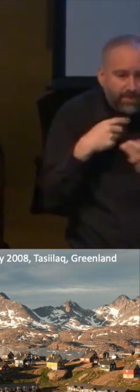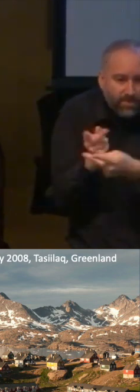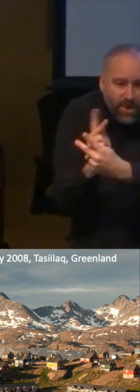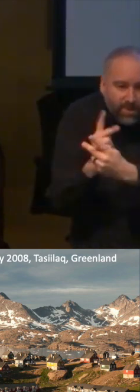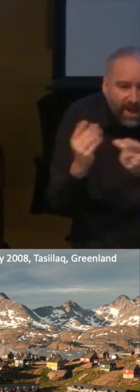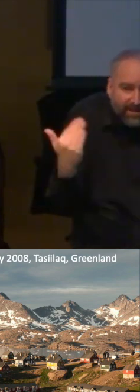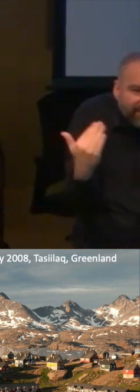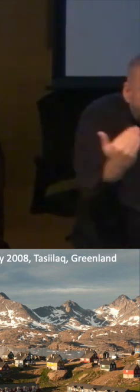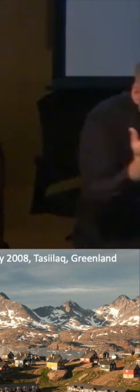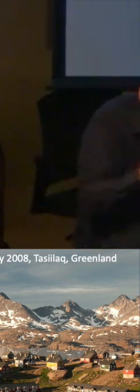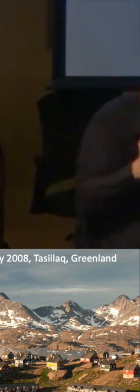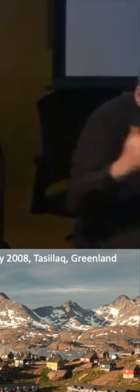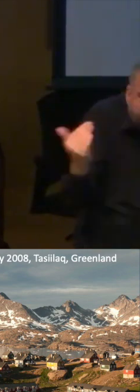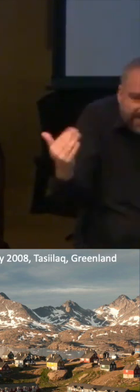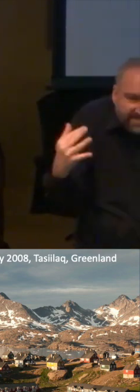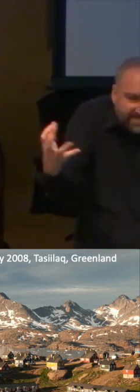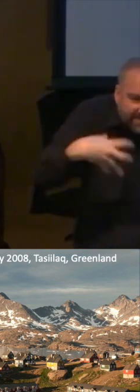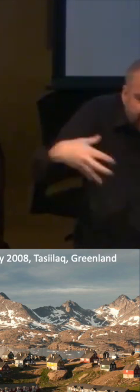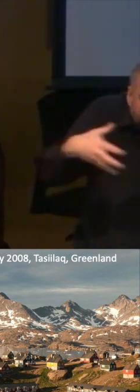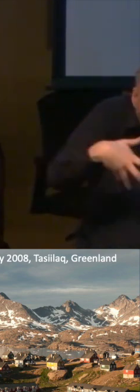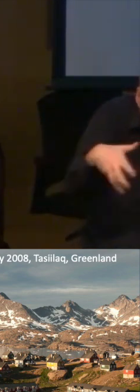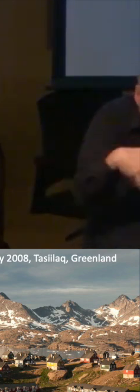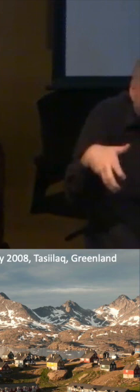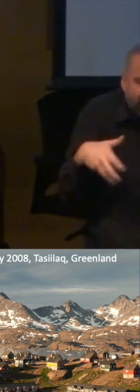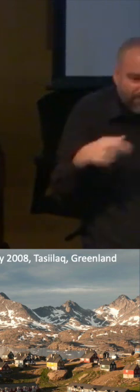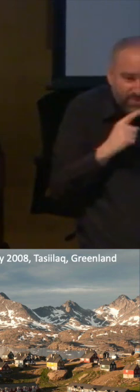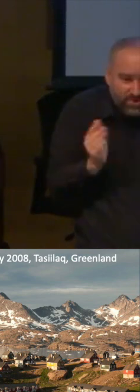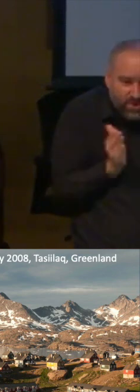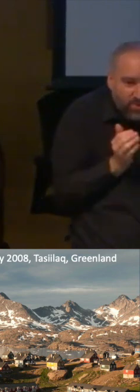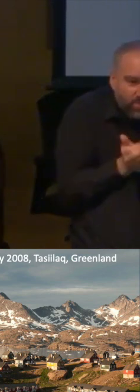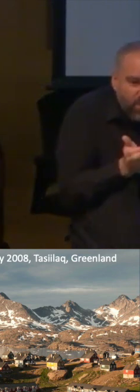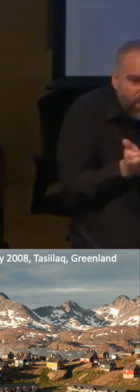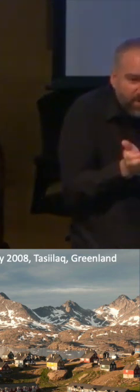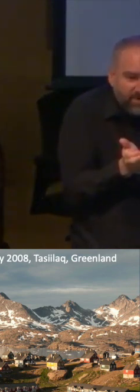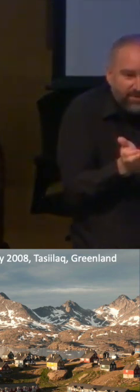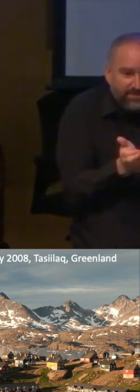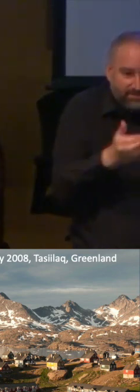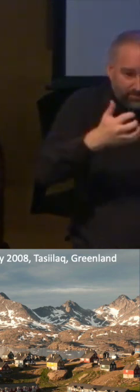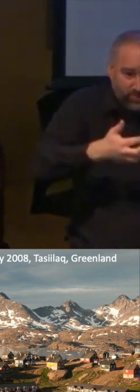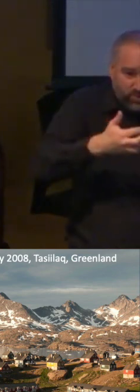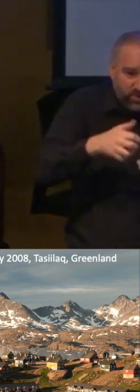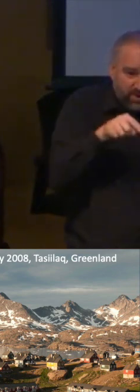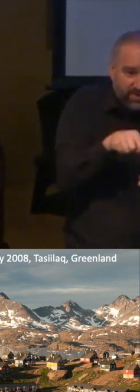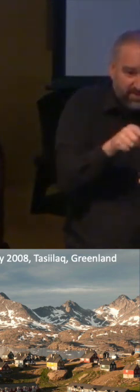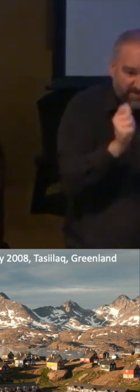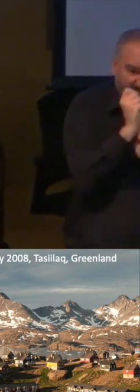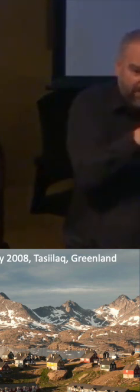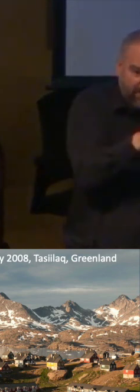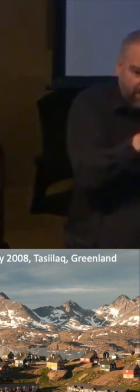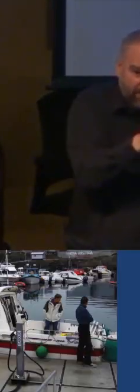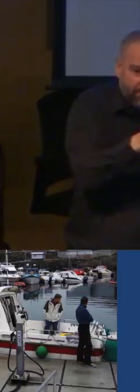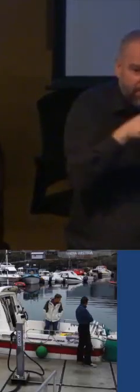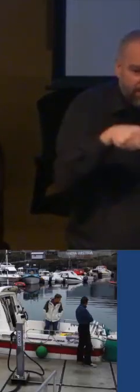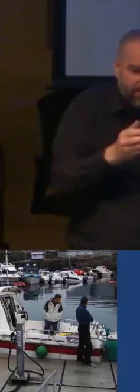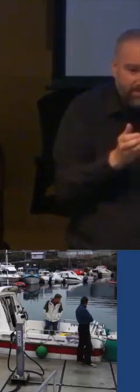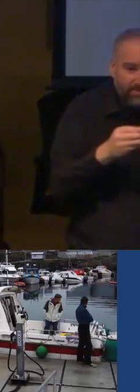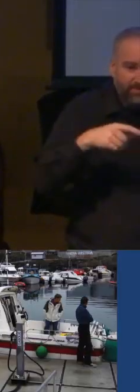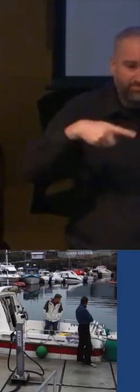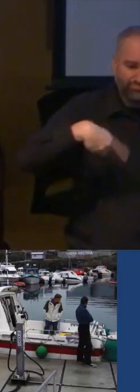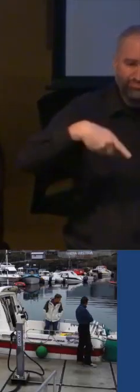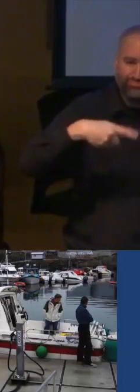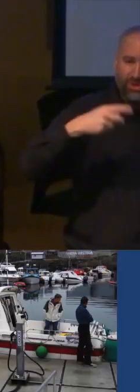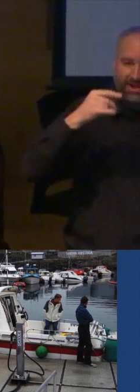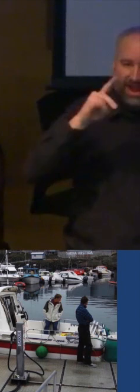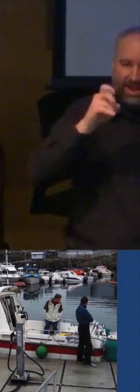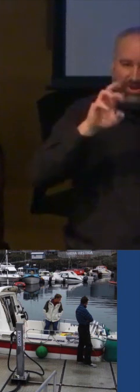reel, motorized, a generator, and little else. Eventually, we found a boat, not quite a